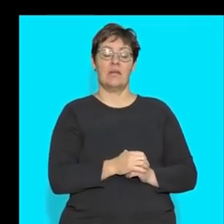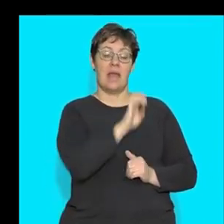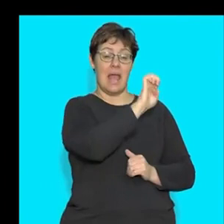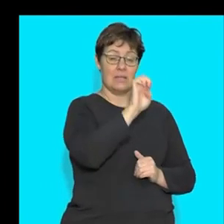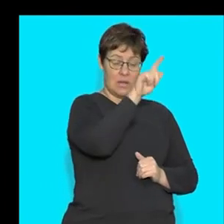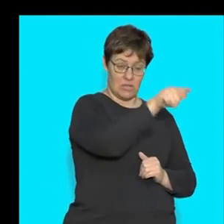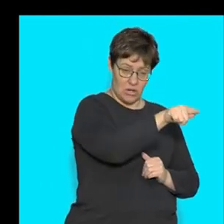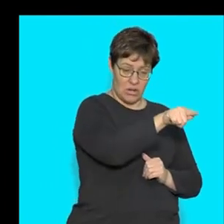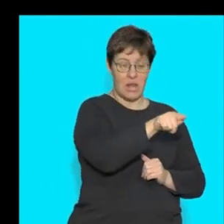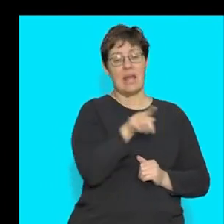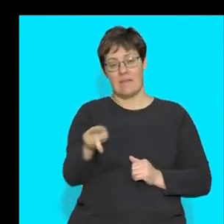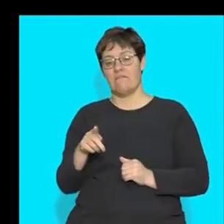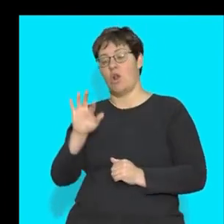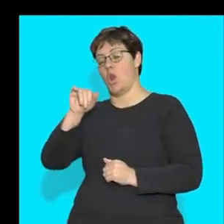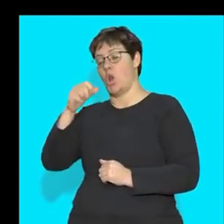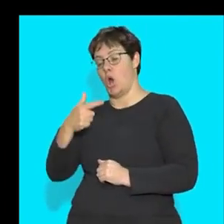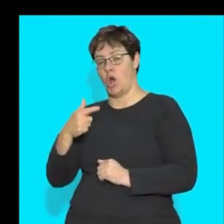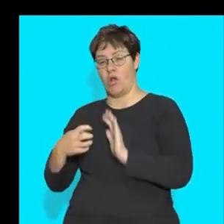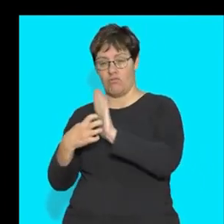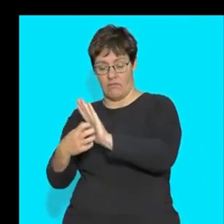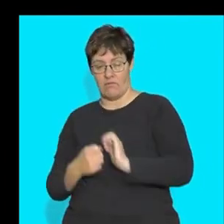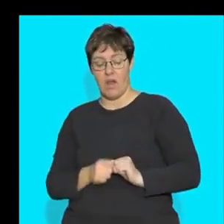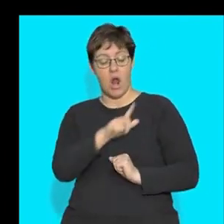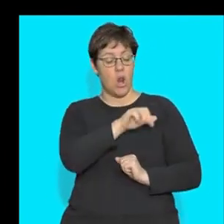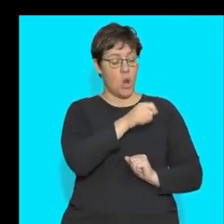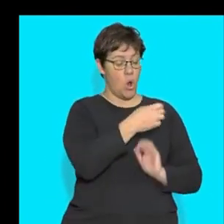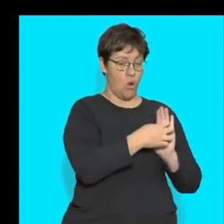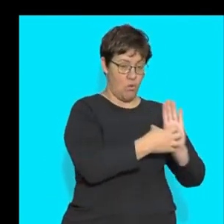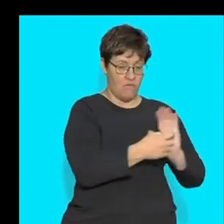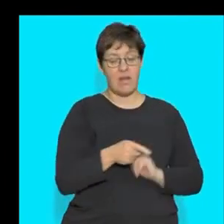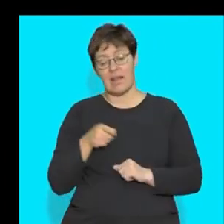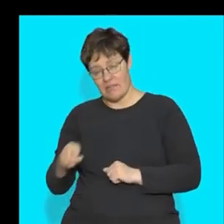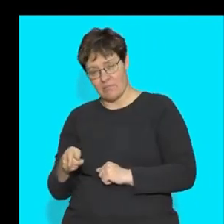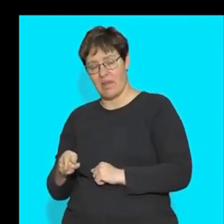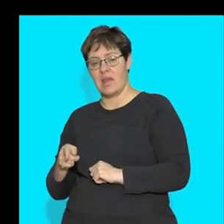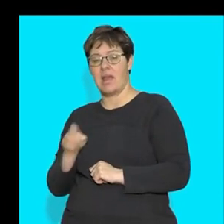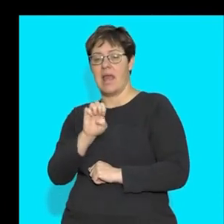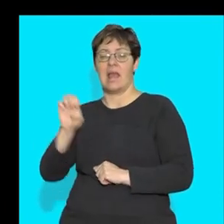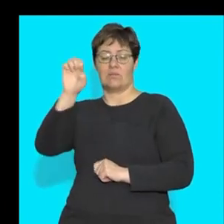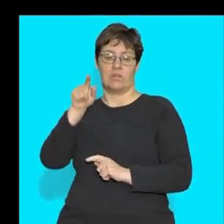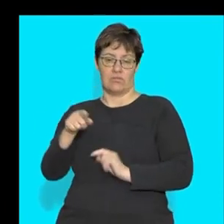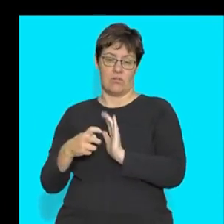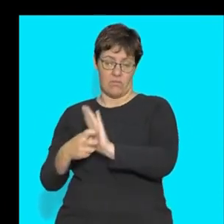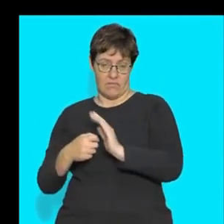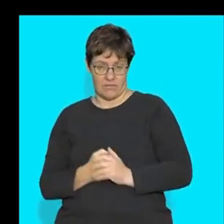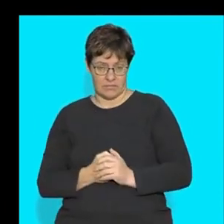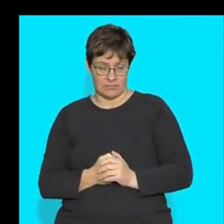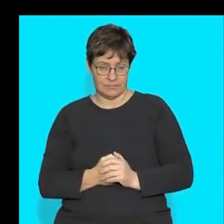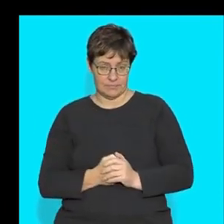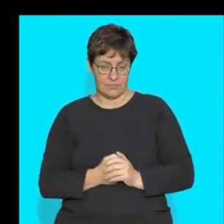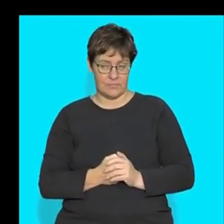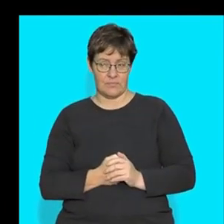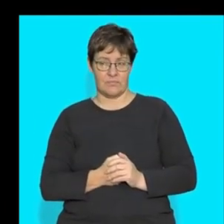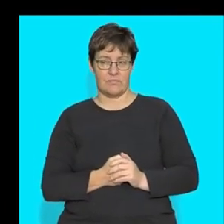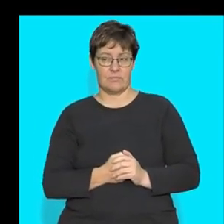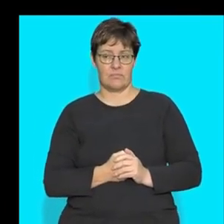graph gives you a log graph. A log graph gives you an exponential graph. It really just a vice versa